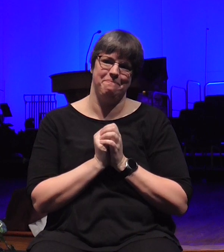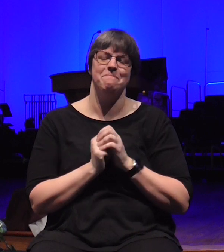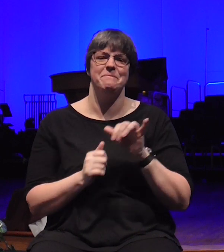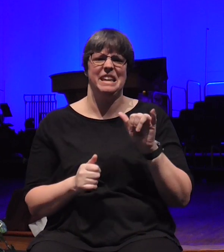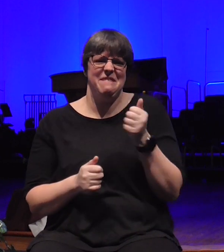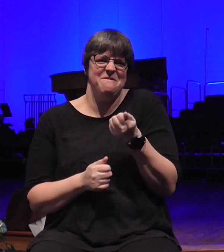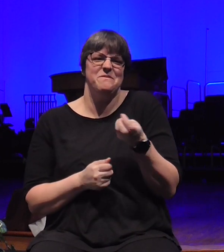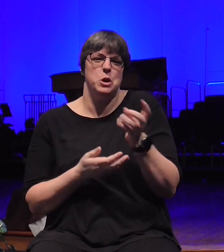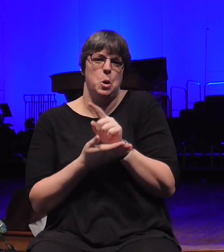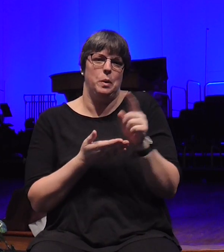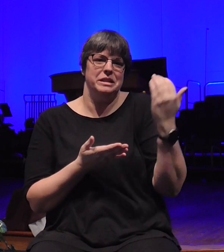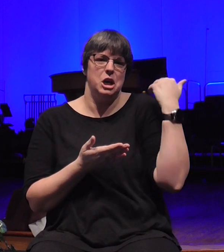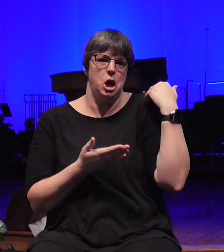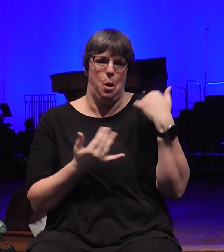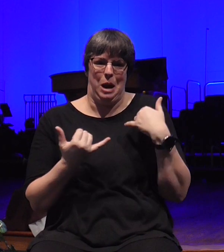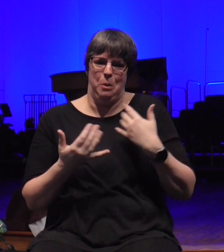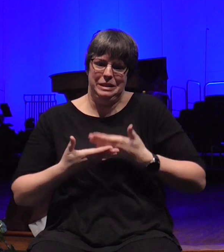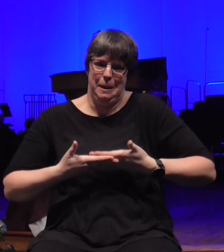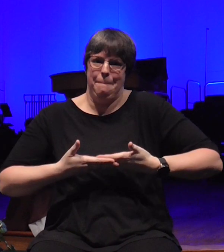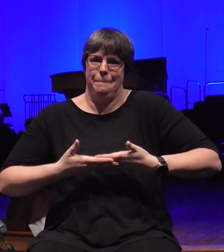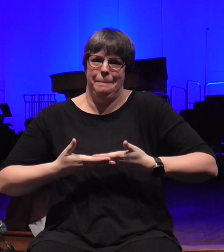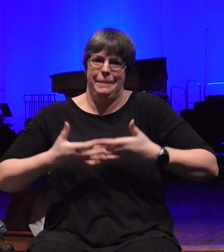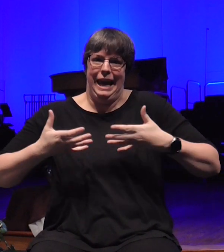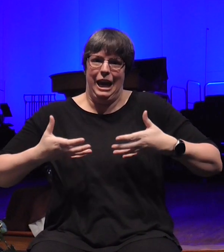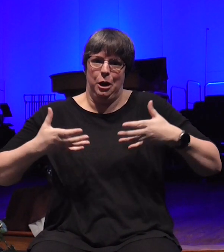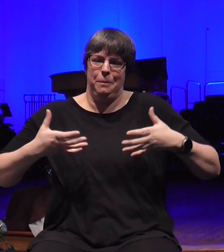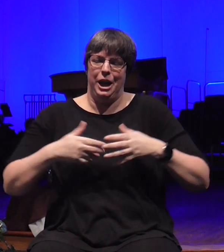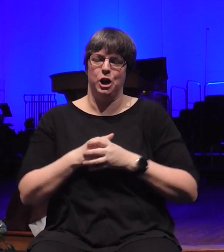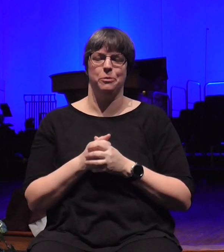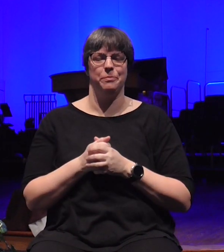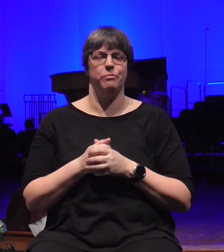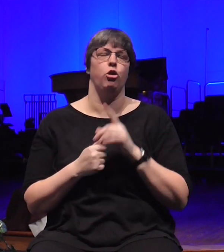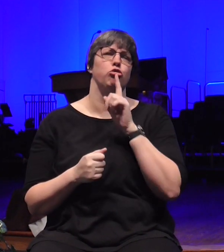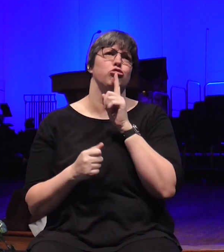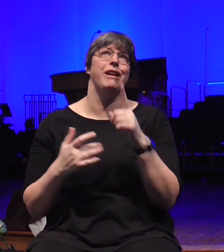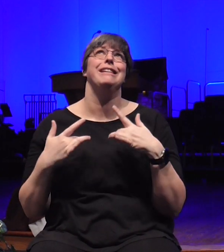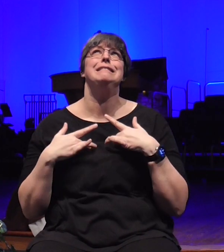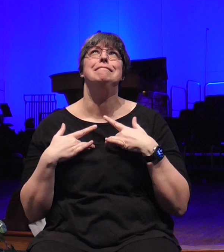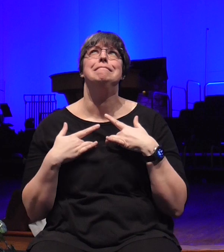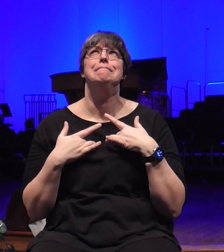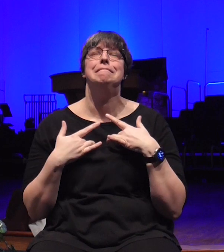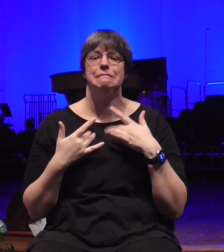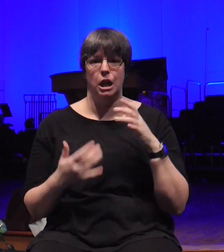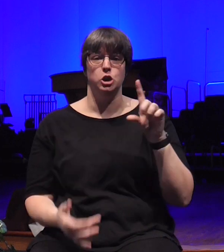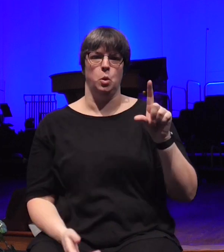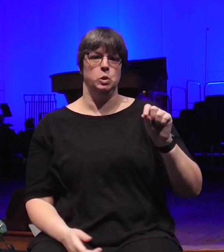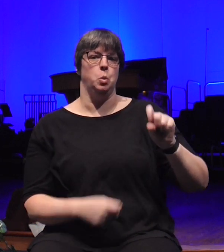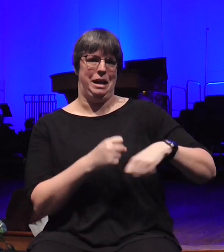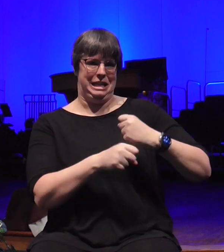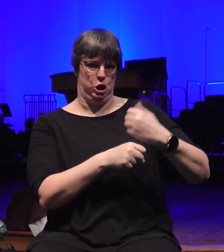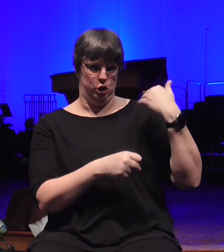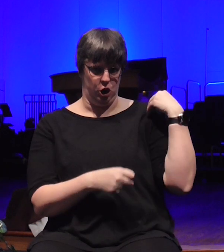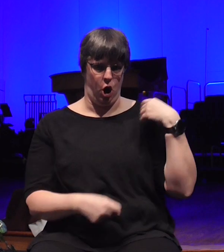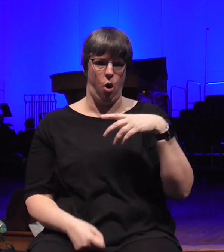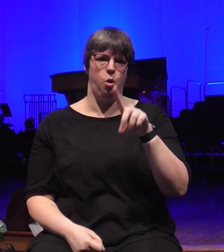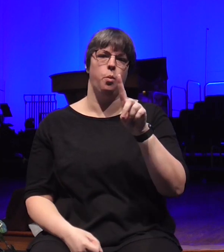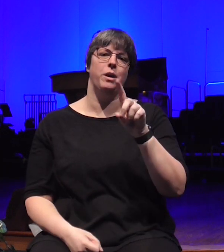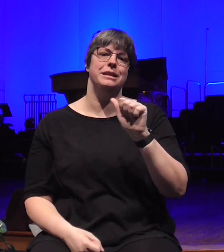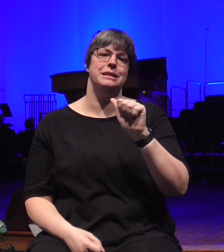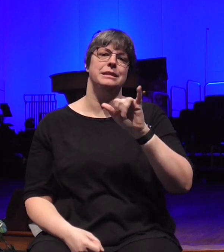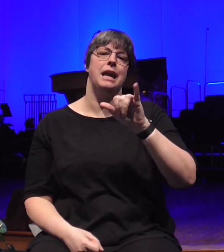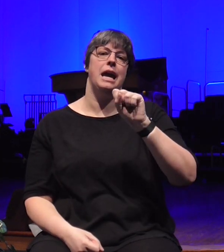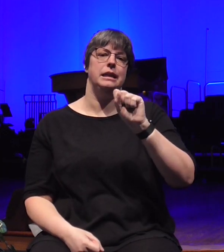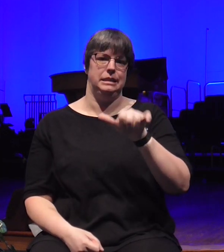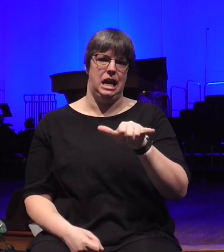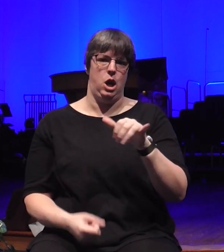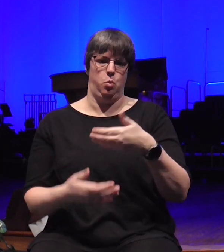That's a couple of weeks ago. He was getting bigger and bigger. What a joy. 20 years ago, when Daisy was born, I was moved